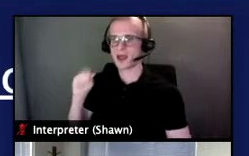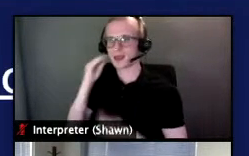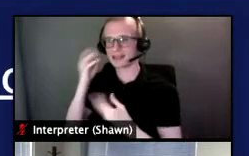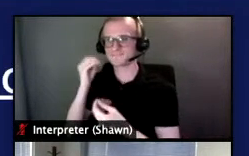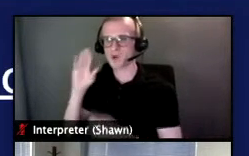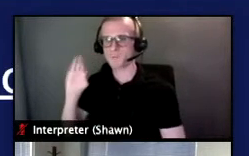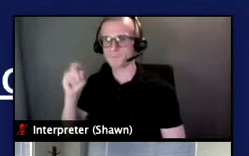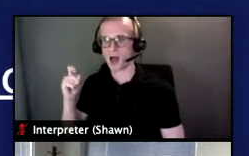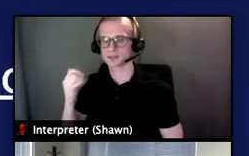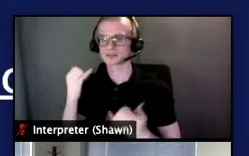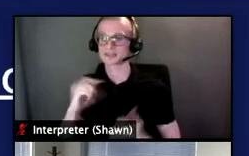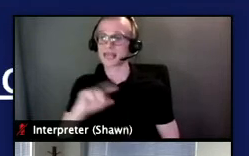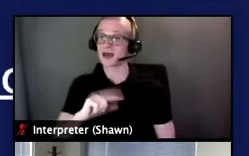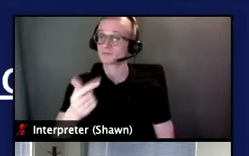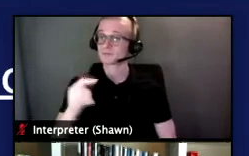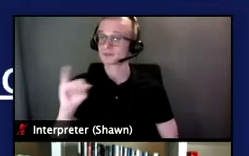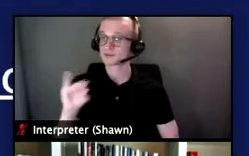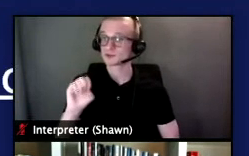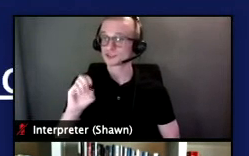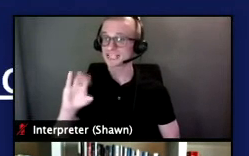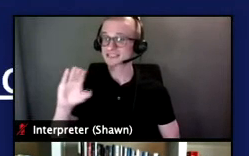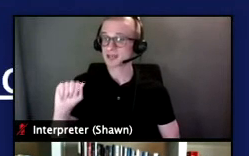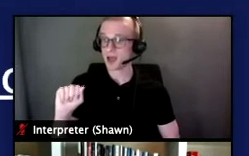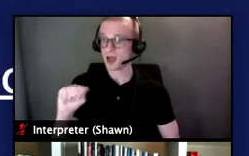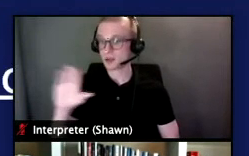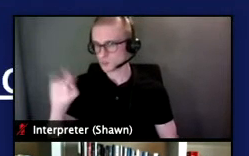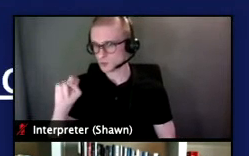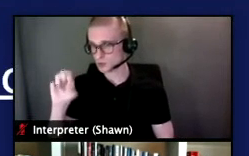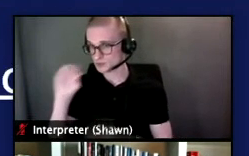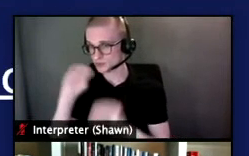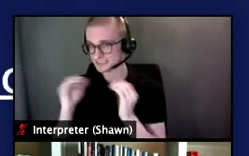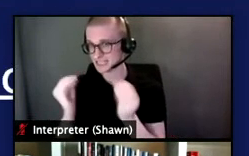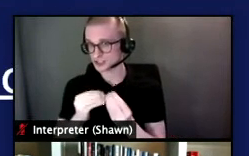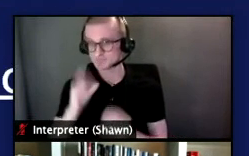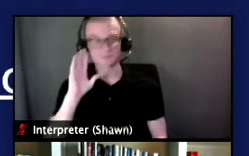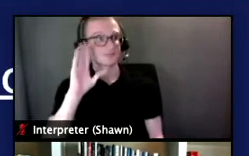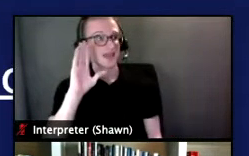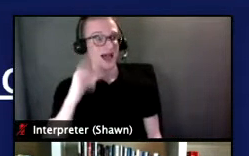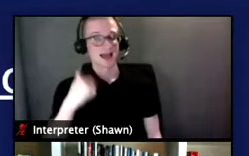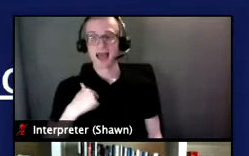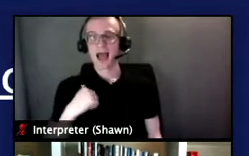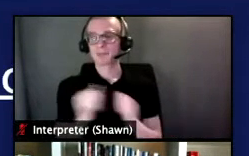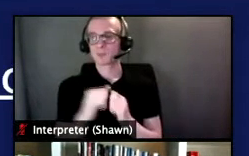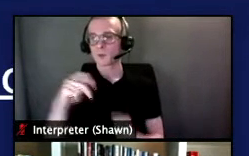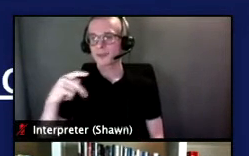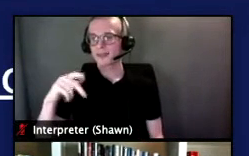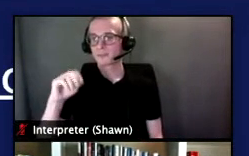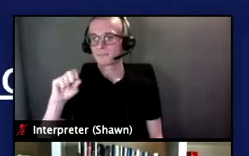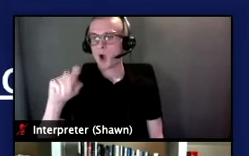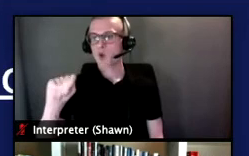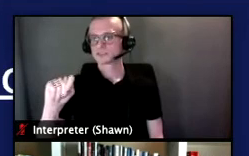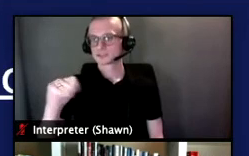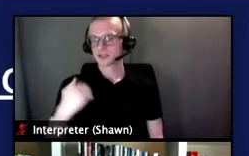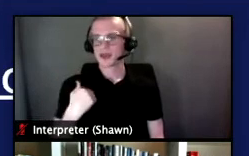what outlet you're with. Hi, it's Jessica with the Post. I have two